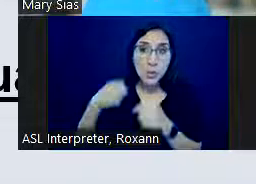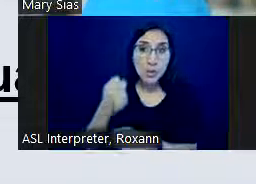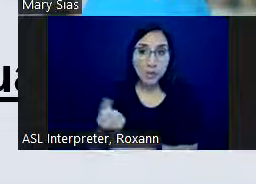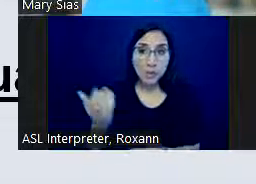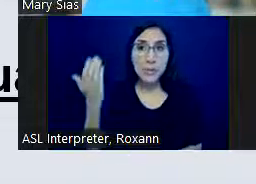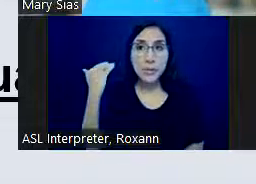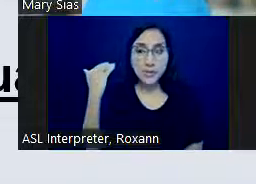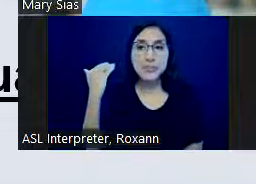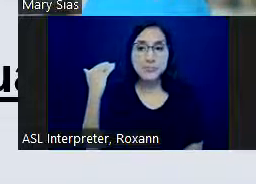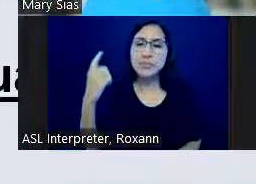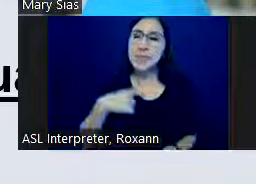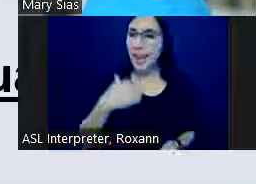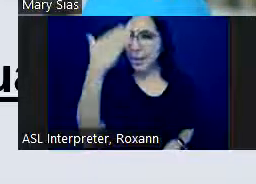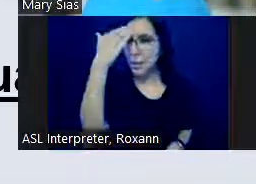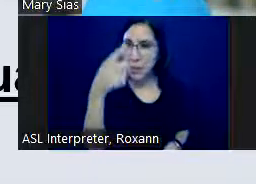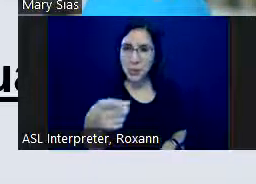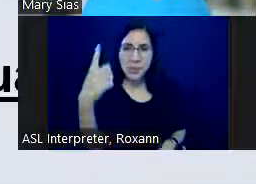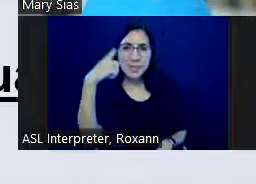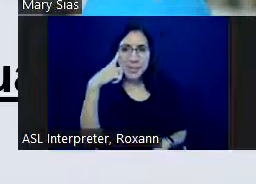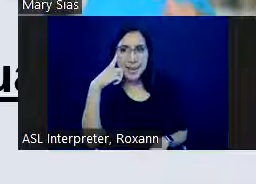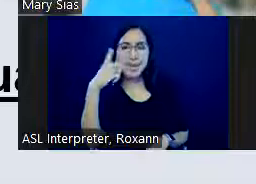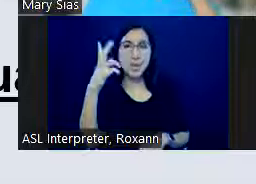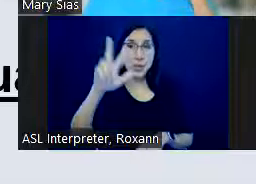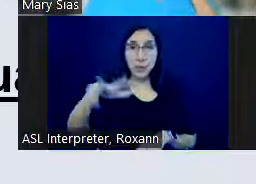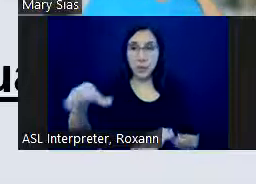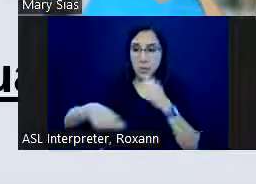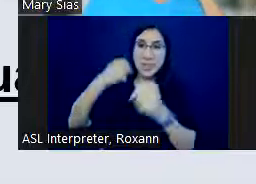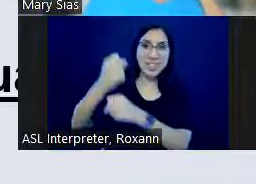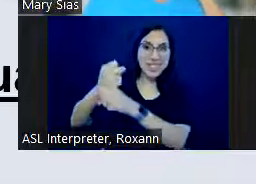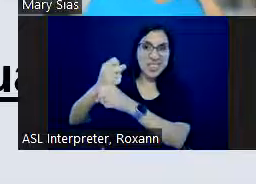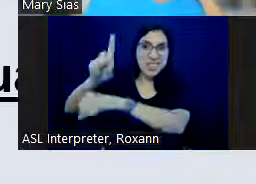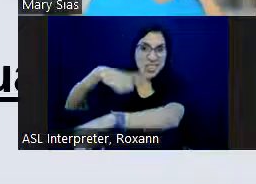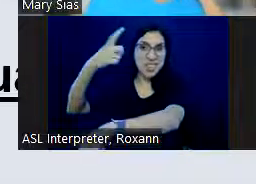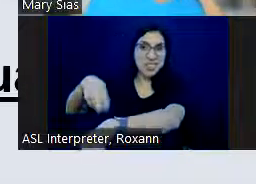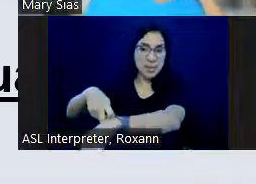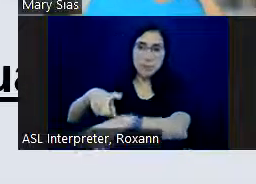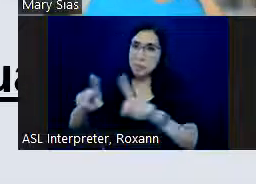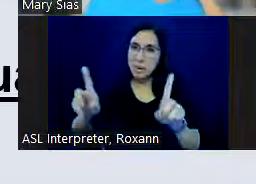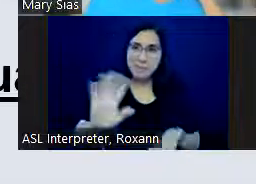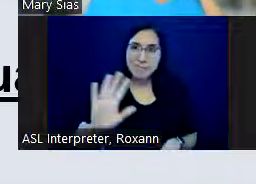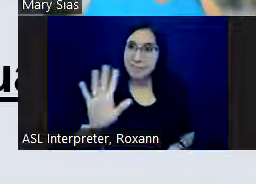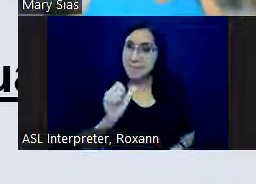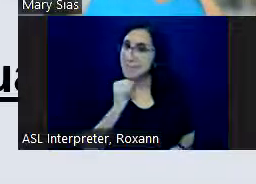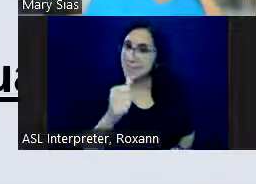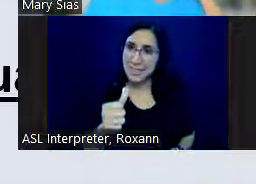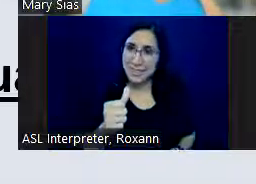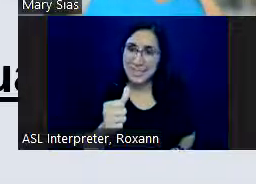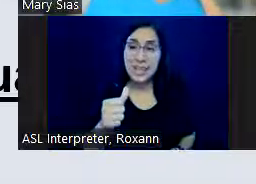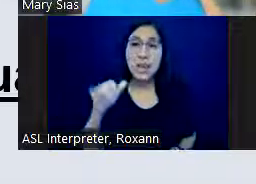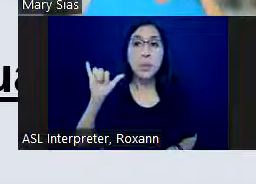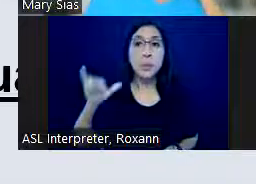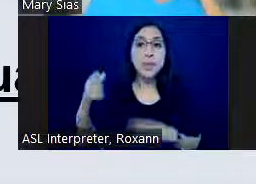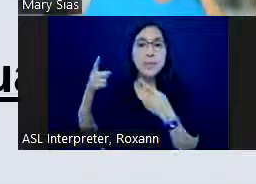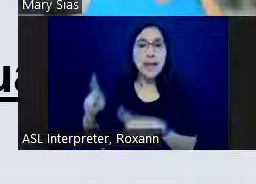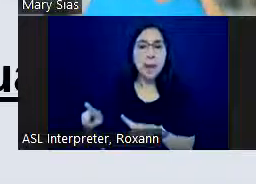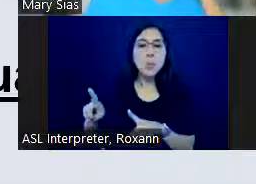that you think that 33 years ago is a long time, but it's not. When we did this, it was equal